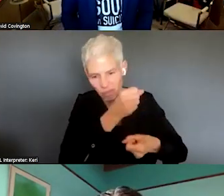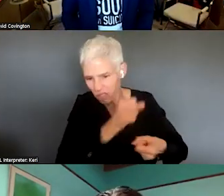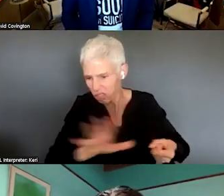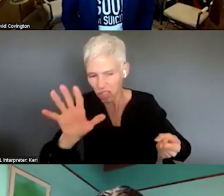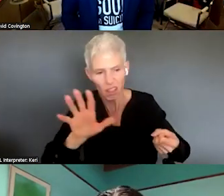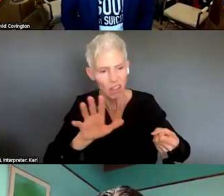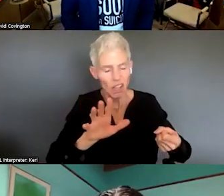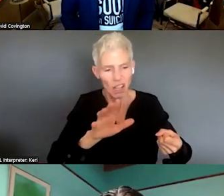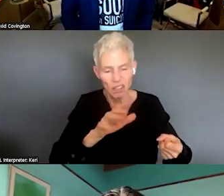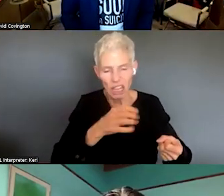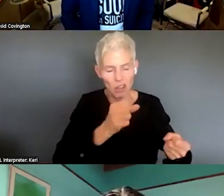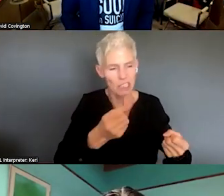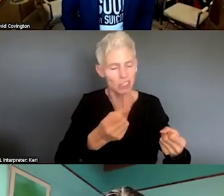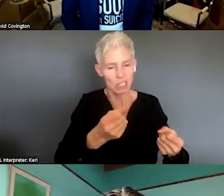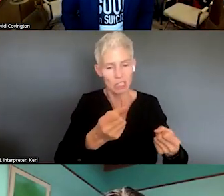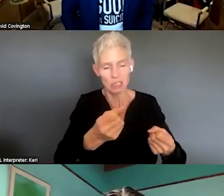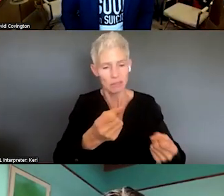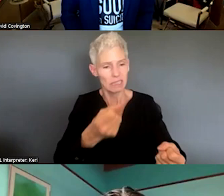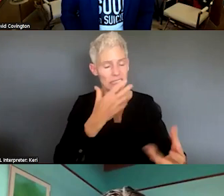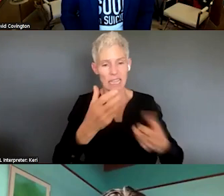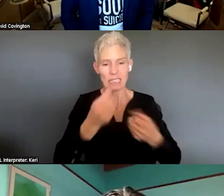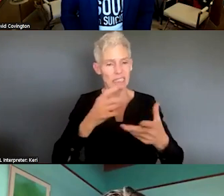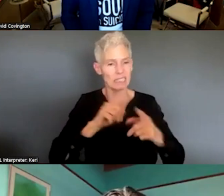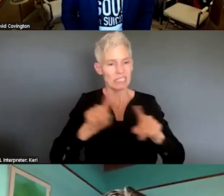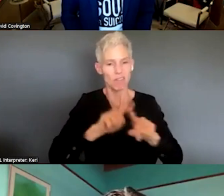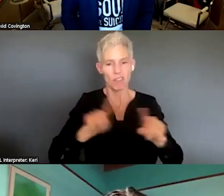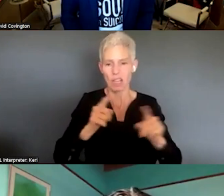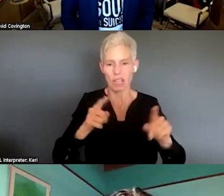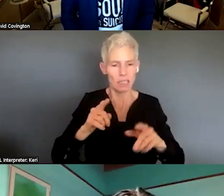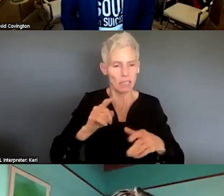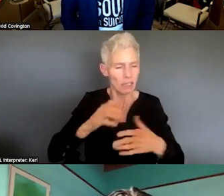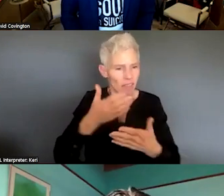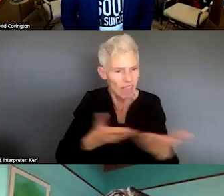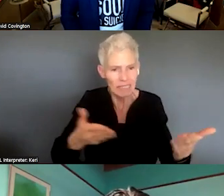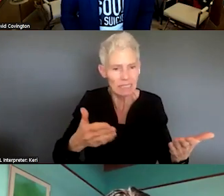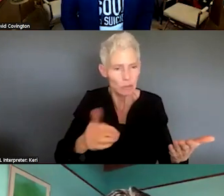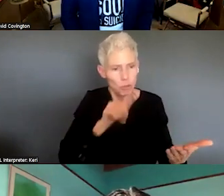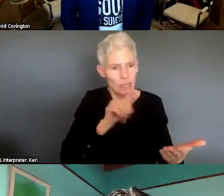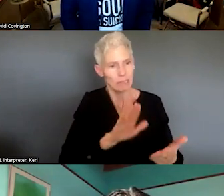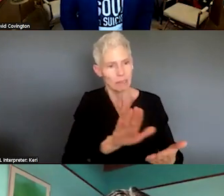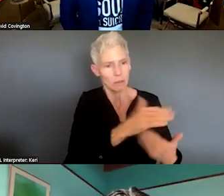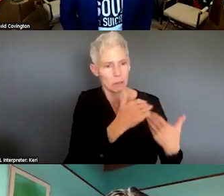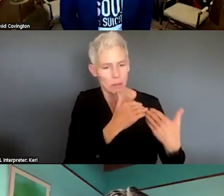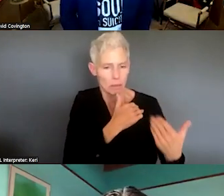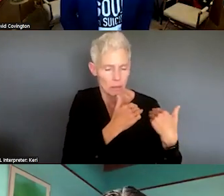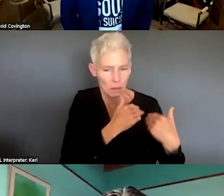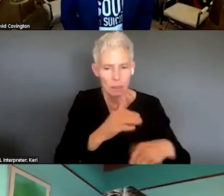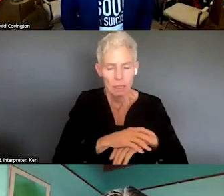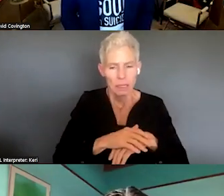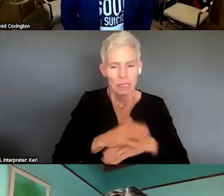and starting to have that level of medical leadership where it's like, don't get